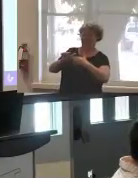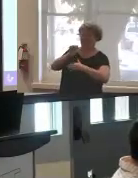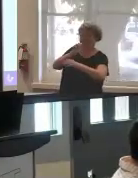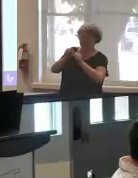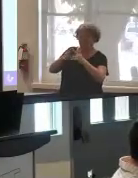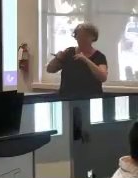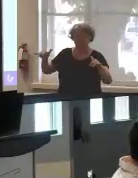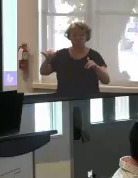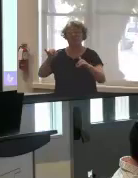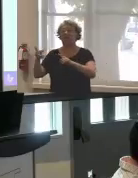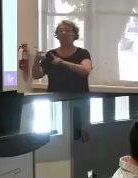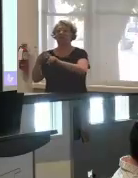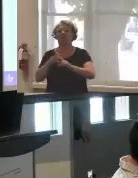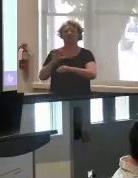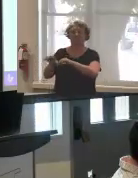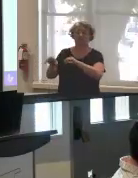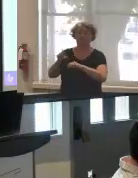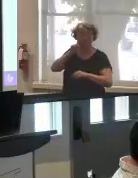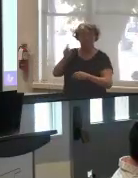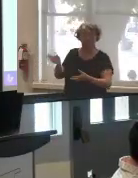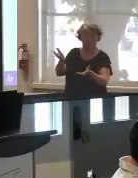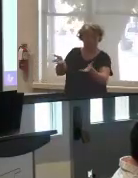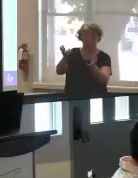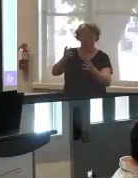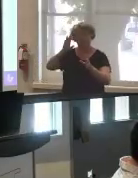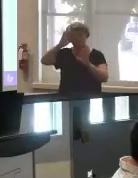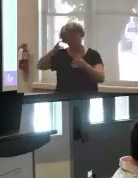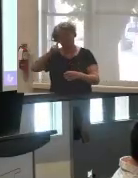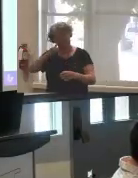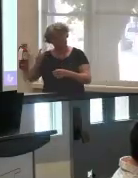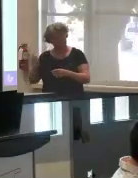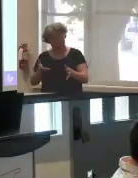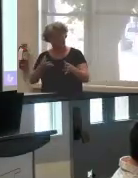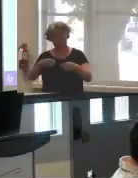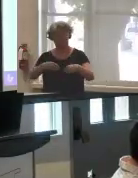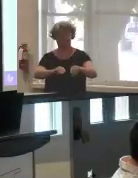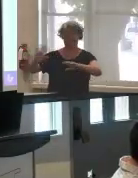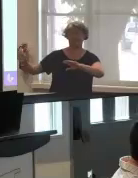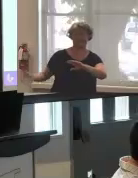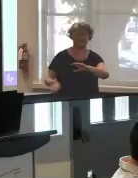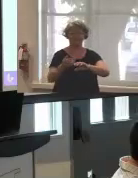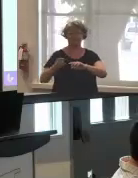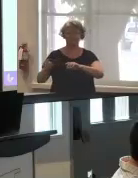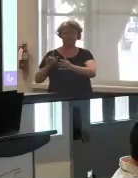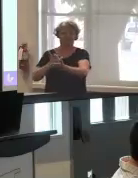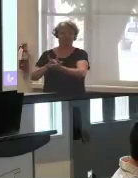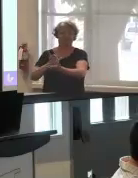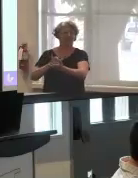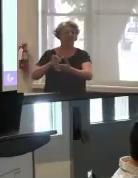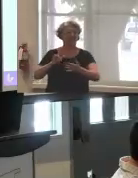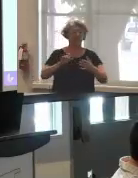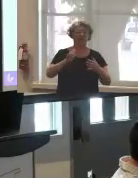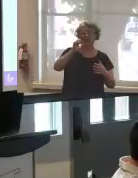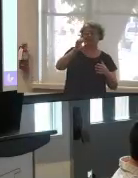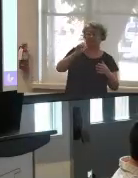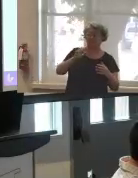our anti-human trafficking program. We focus on sex trafficking and education, more recently being used as a form of trafficking, but